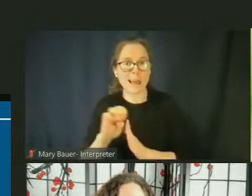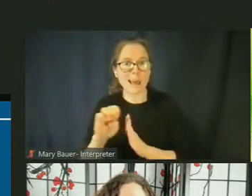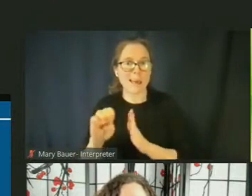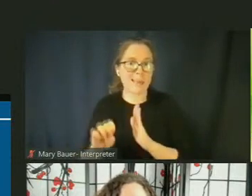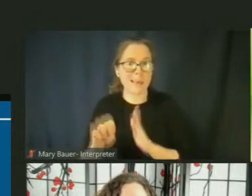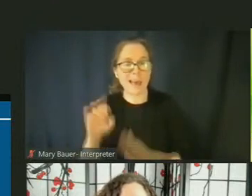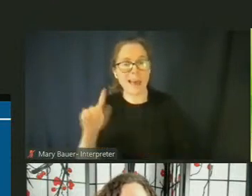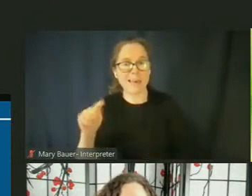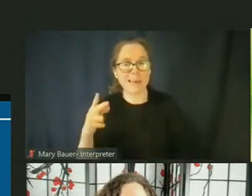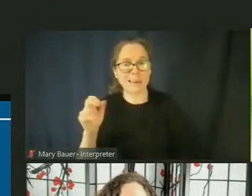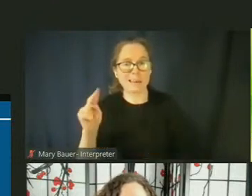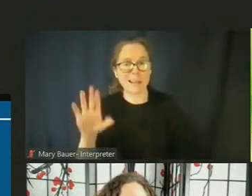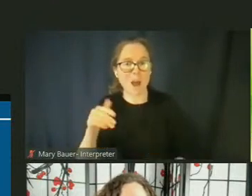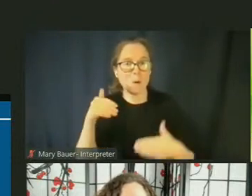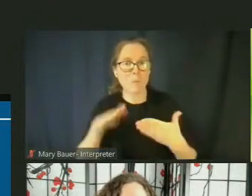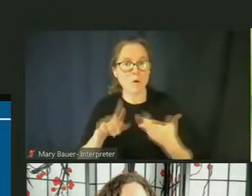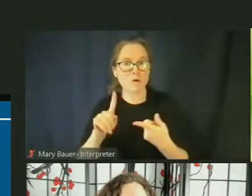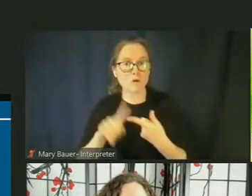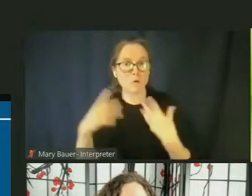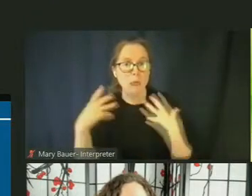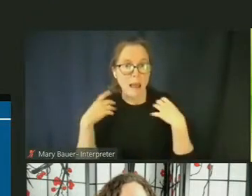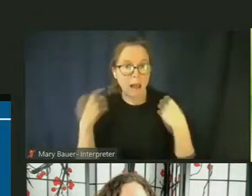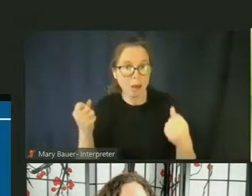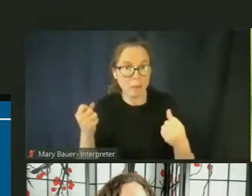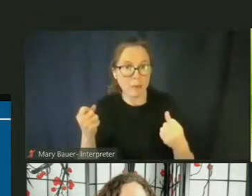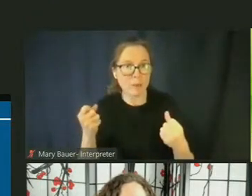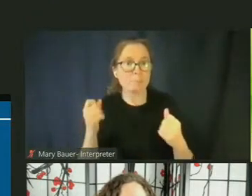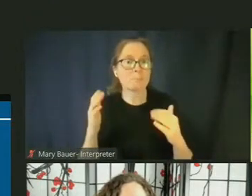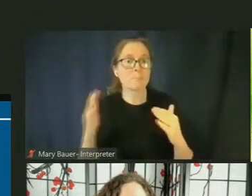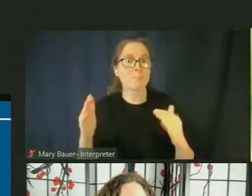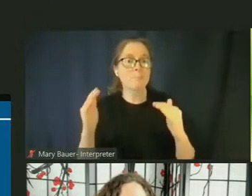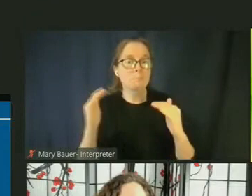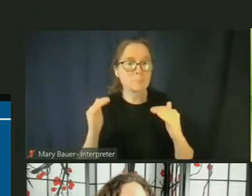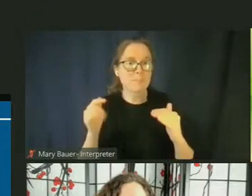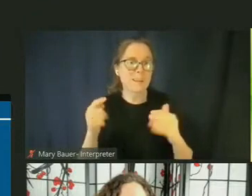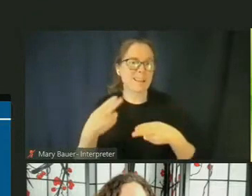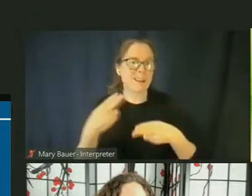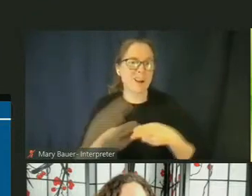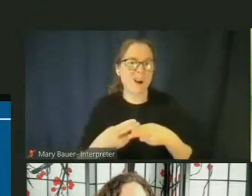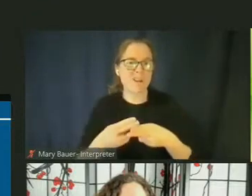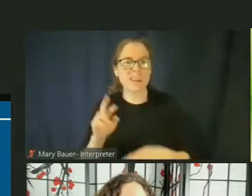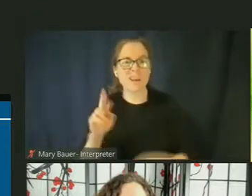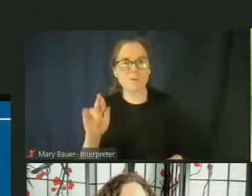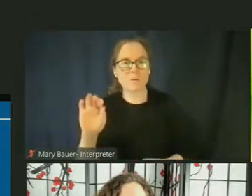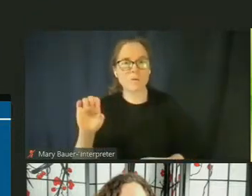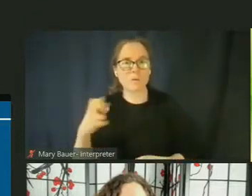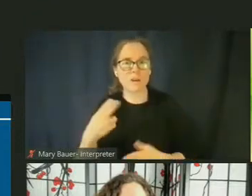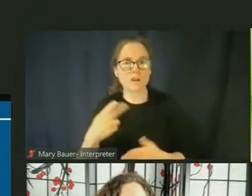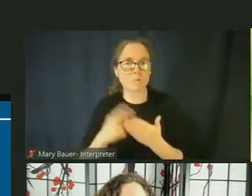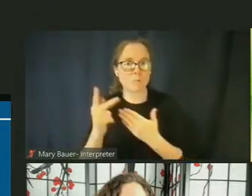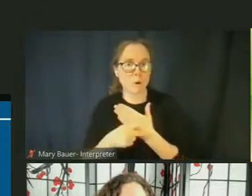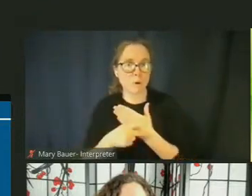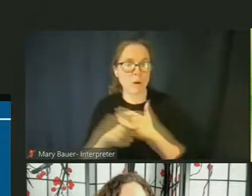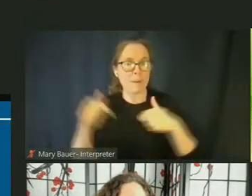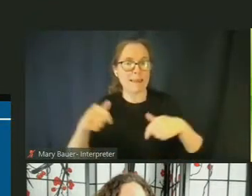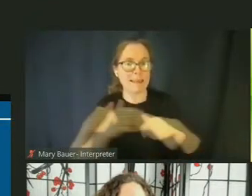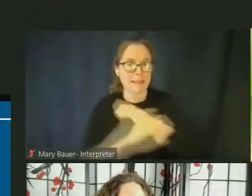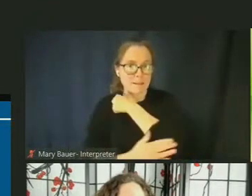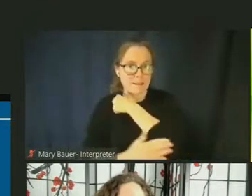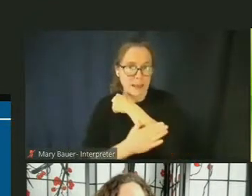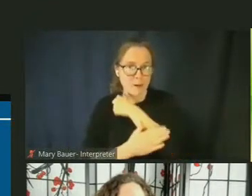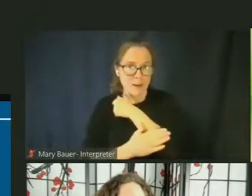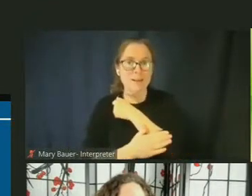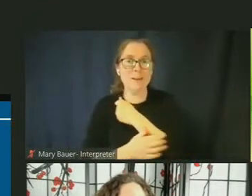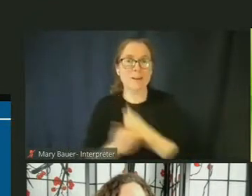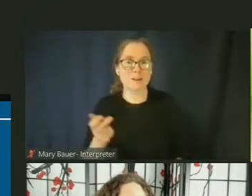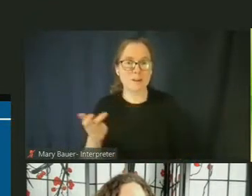is on the next slide, if we could have the next slide, which is called the REACH program in Multnomah County's Health Department. So please join